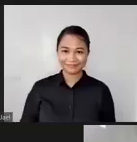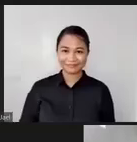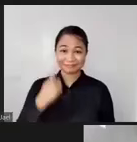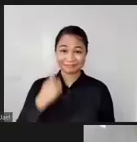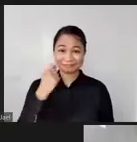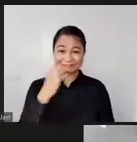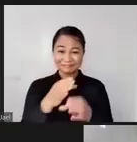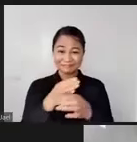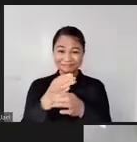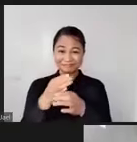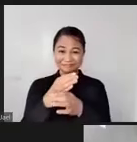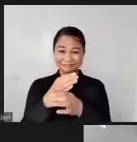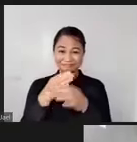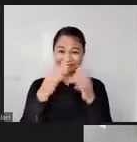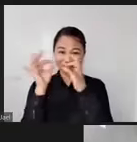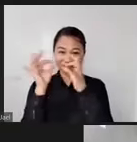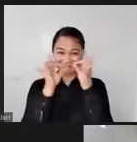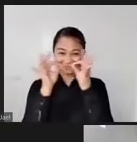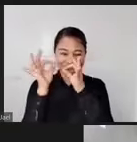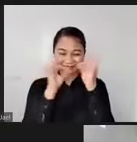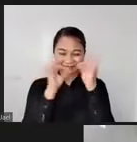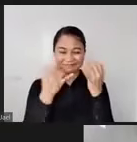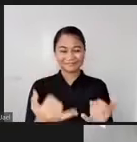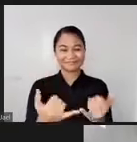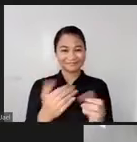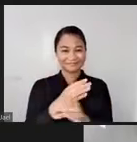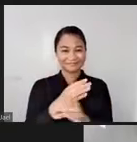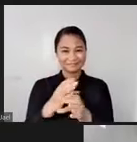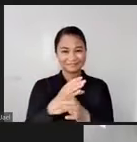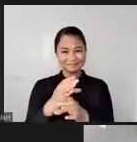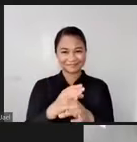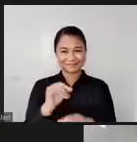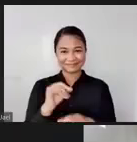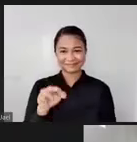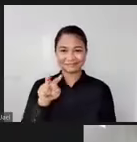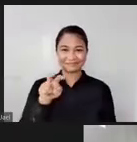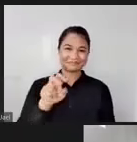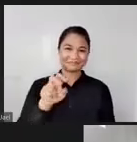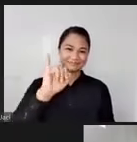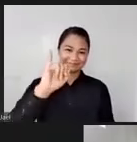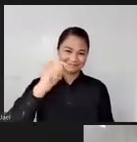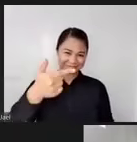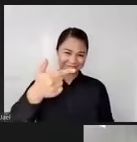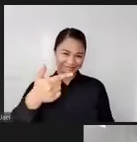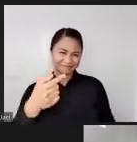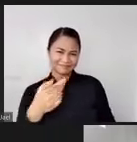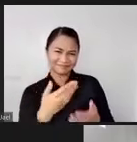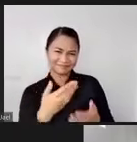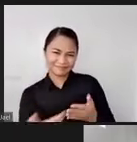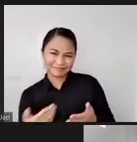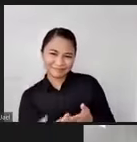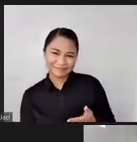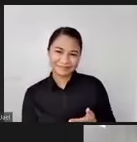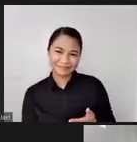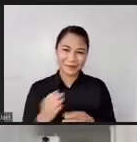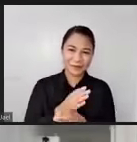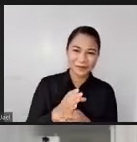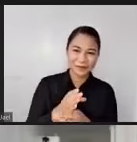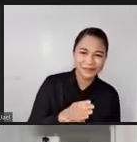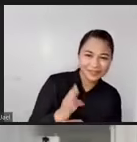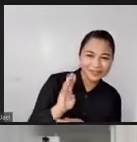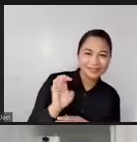is buying beans and gadgets, no, pour over, ganyan. So now people want to buy local to help